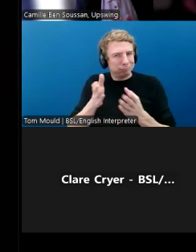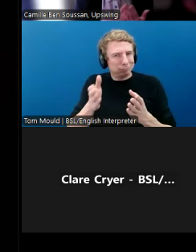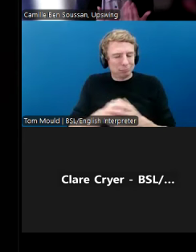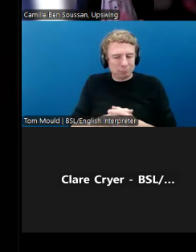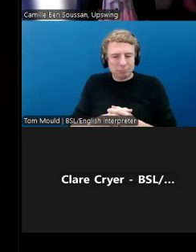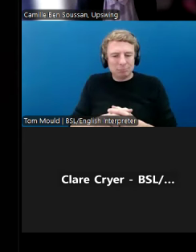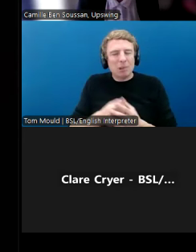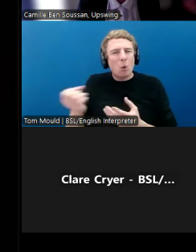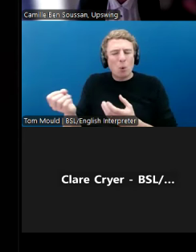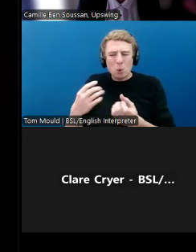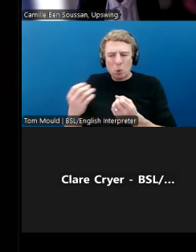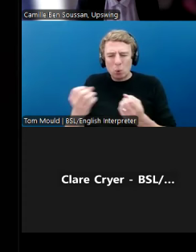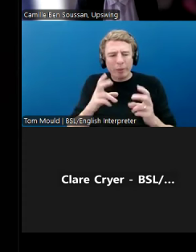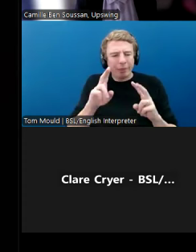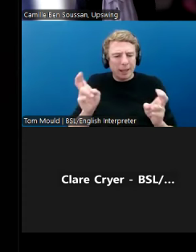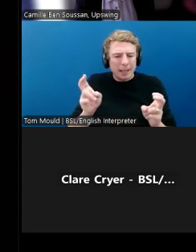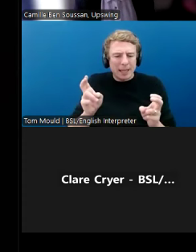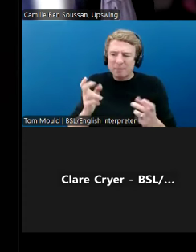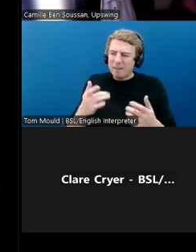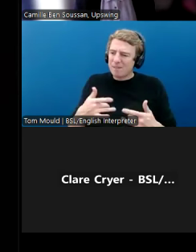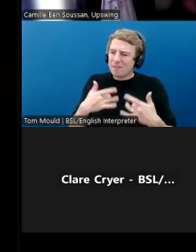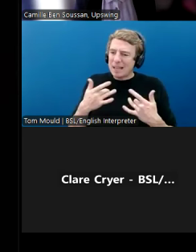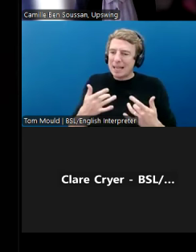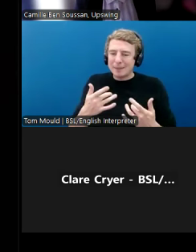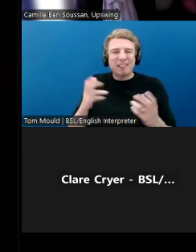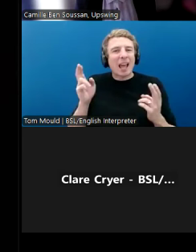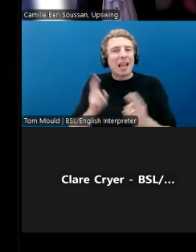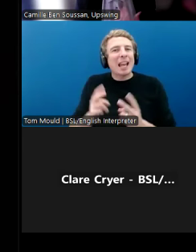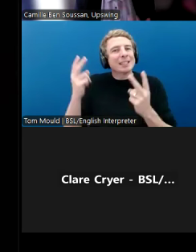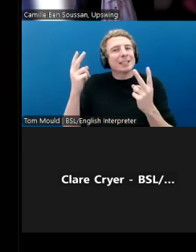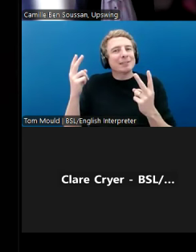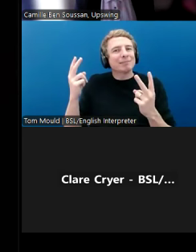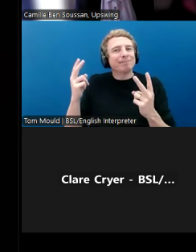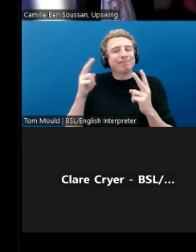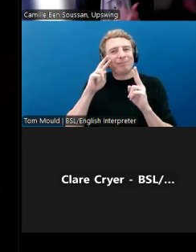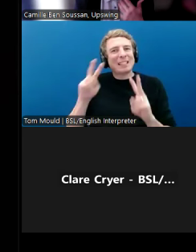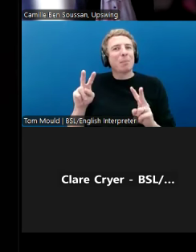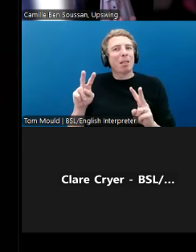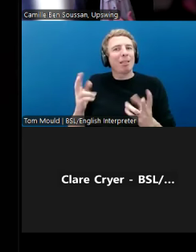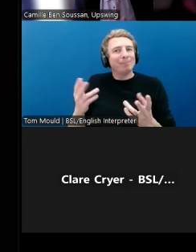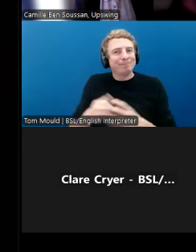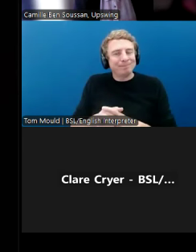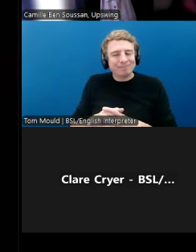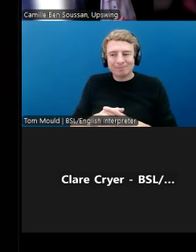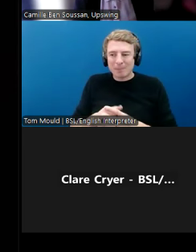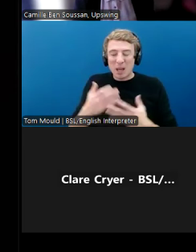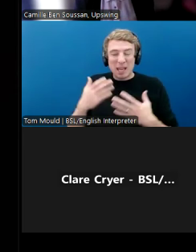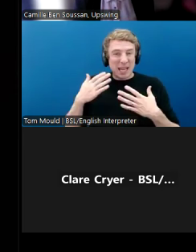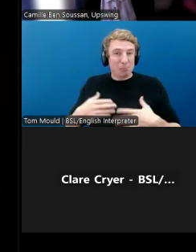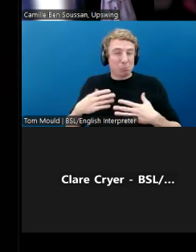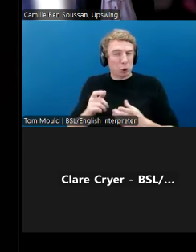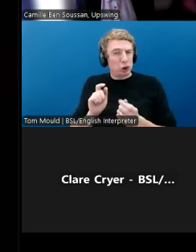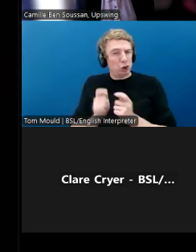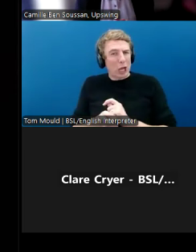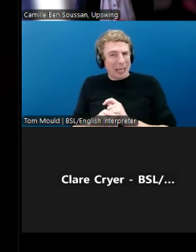visibility, of becoming less visible, of adapting, having a changing relationship with your own body, and the shared need